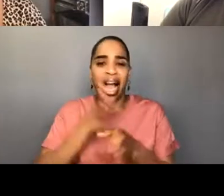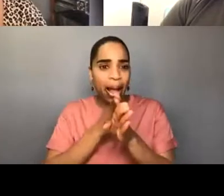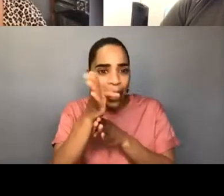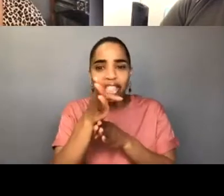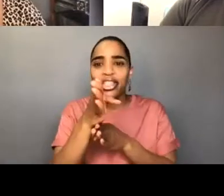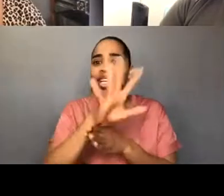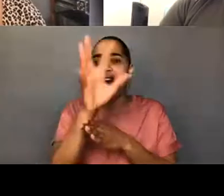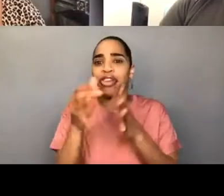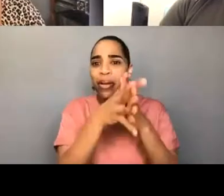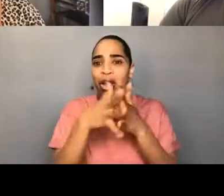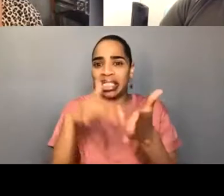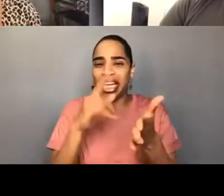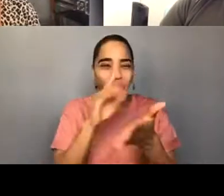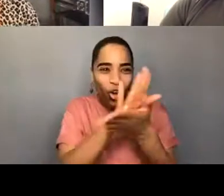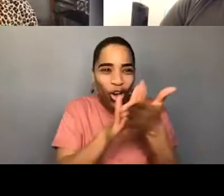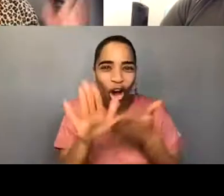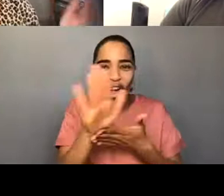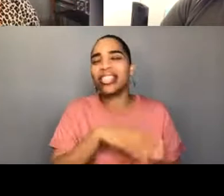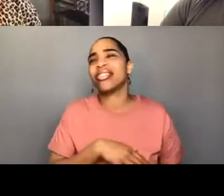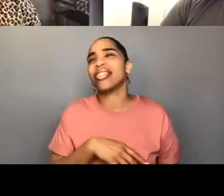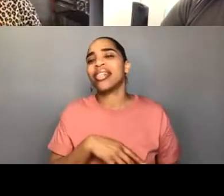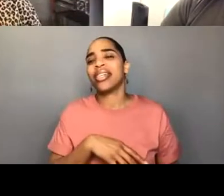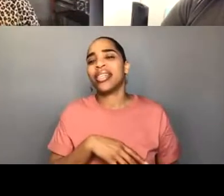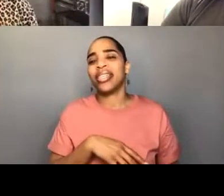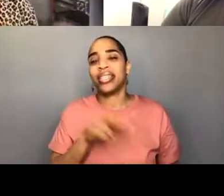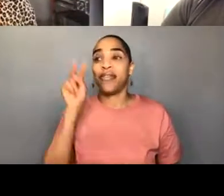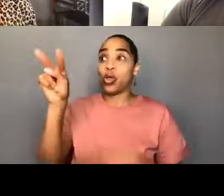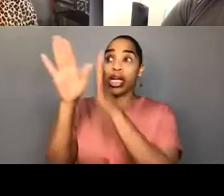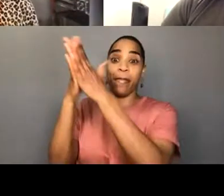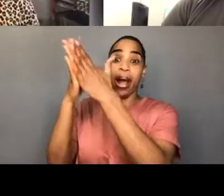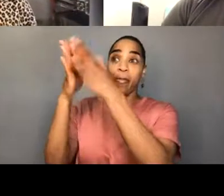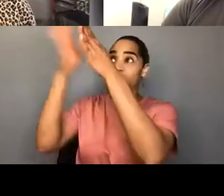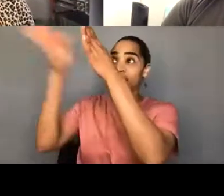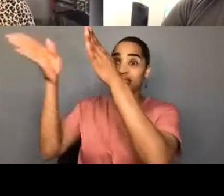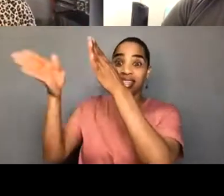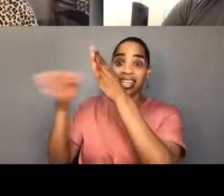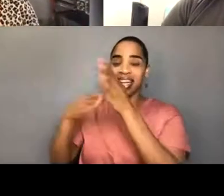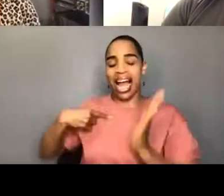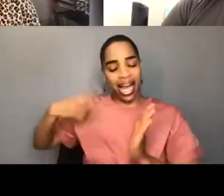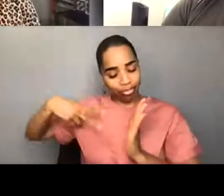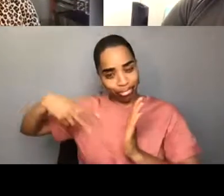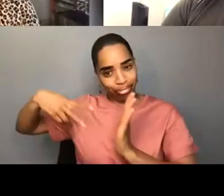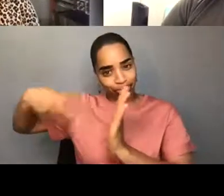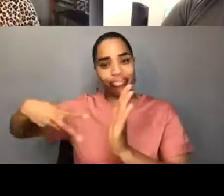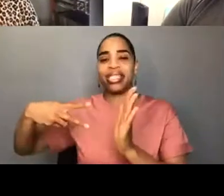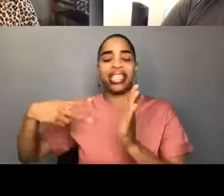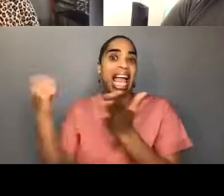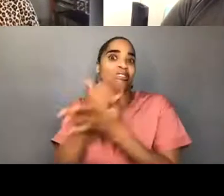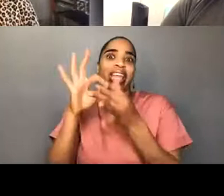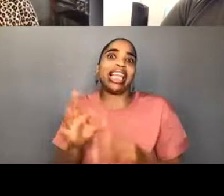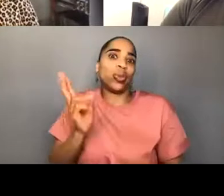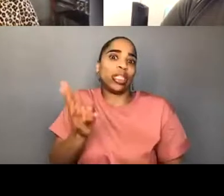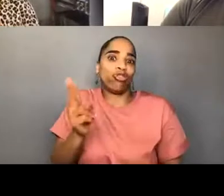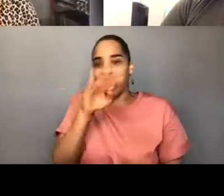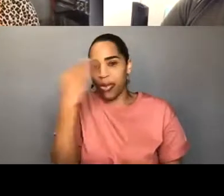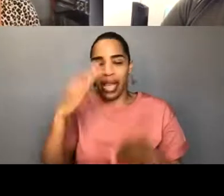American studies in college. If you look on my bookshelves, this is all I read is historical text. So there wasn't